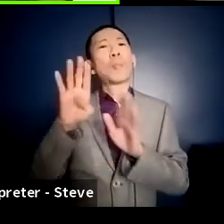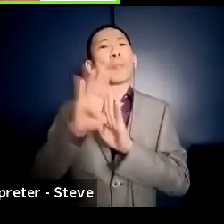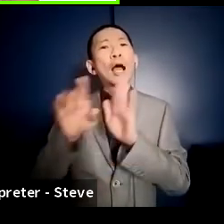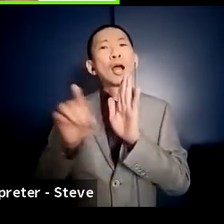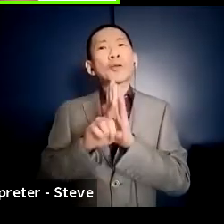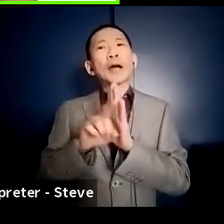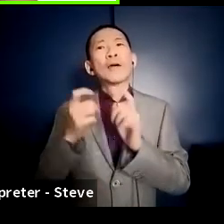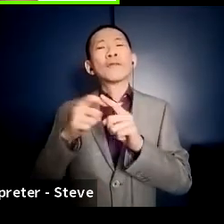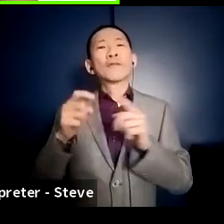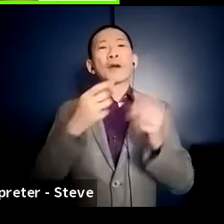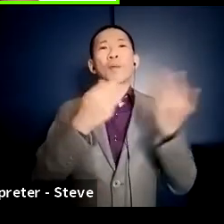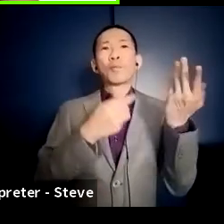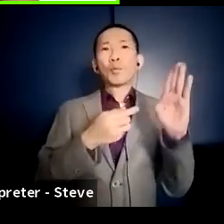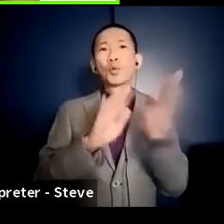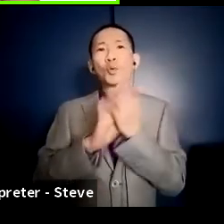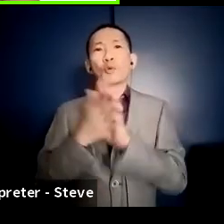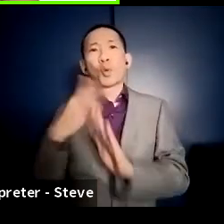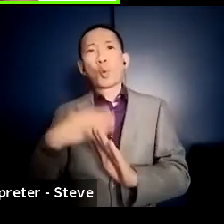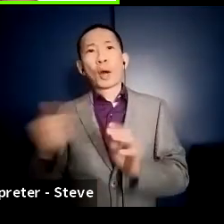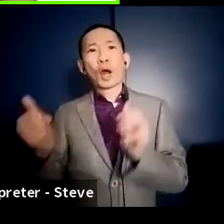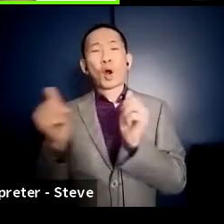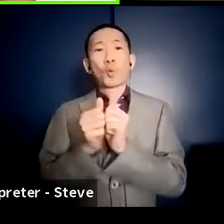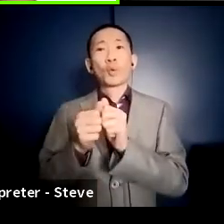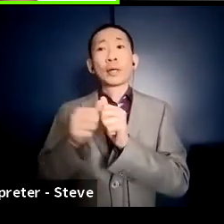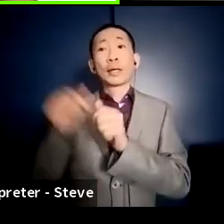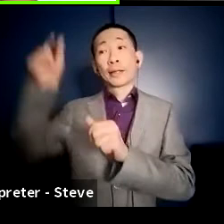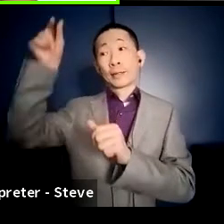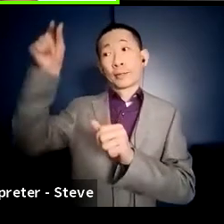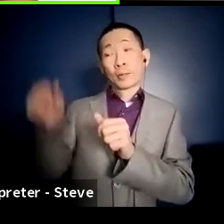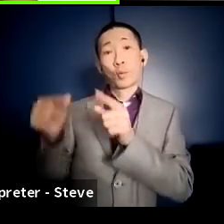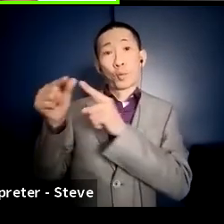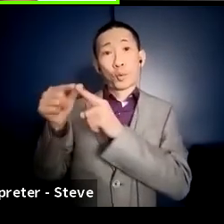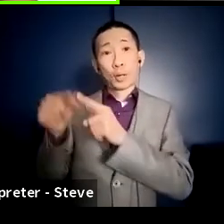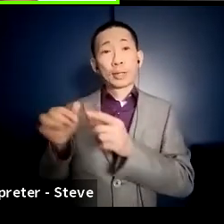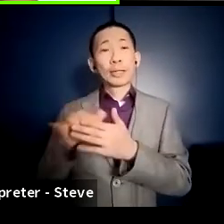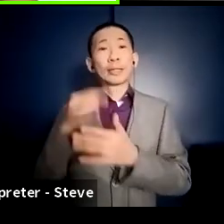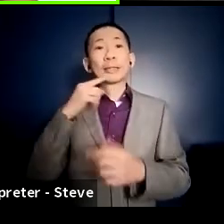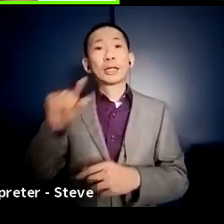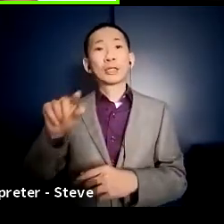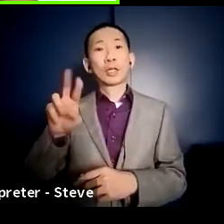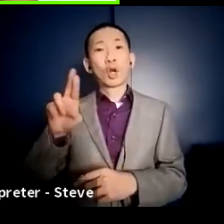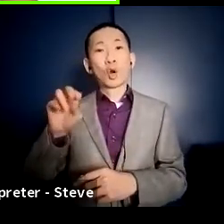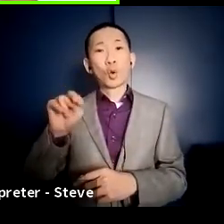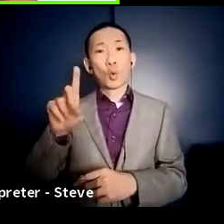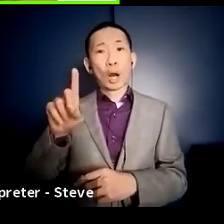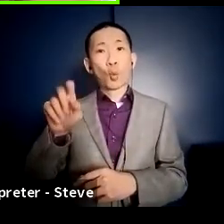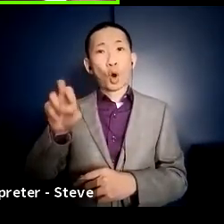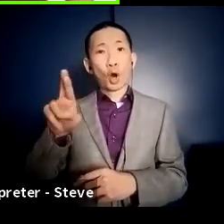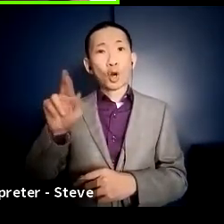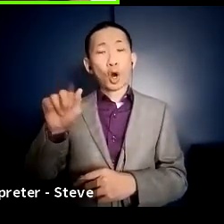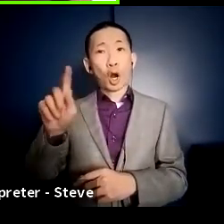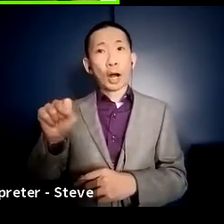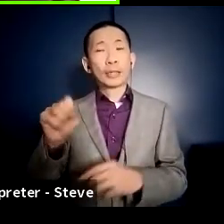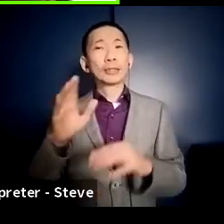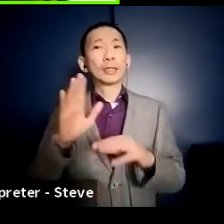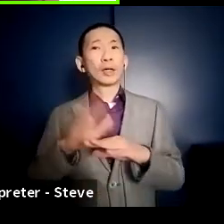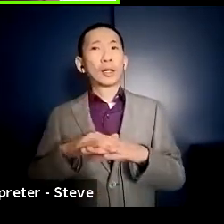going from blue to white, with text on the right-hand side that says Groundwater Arts, and text on the